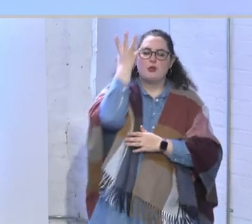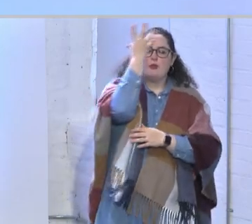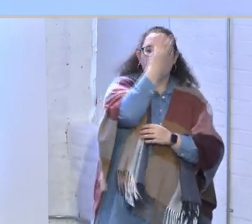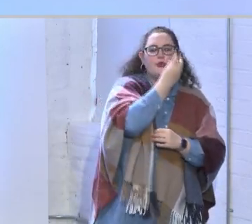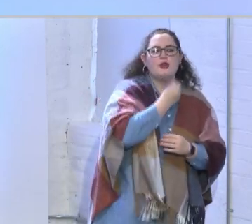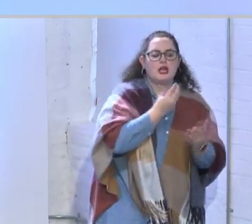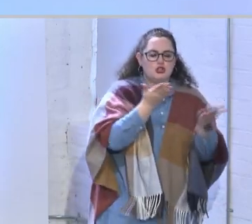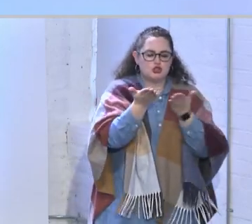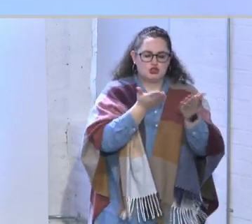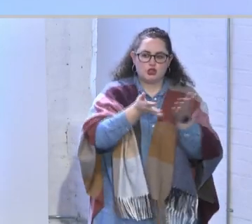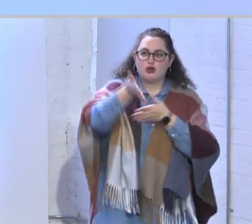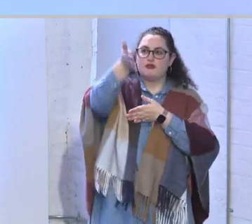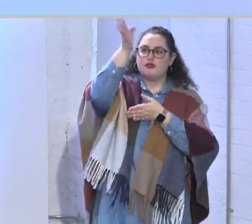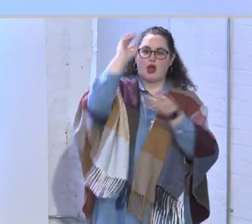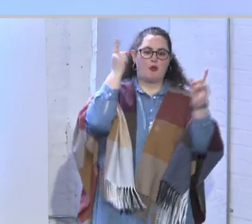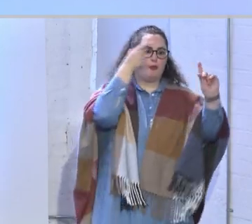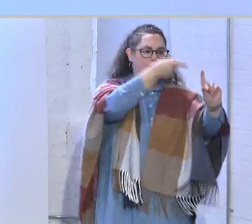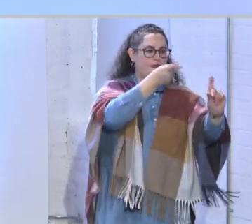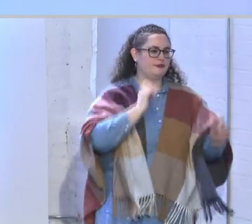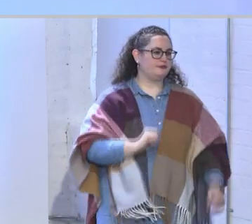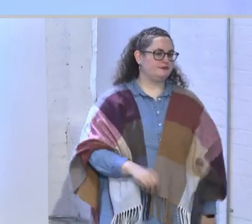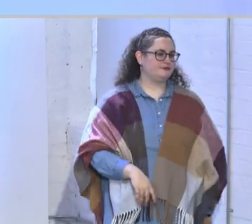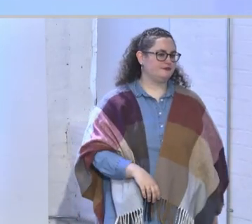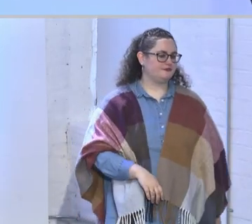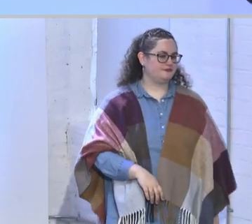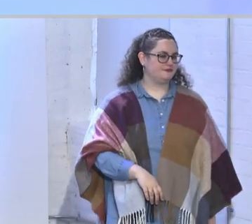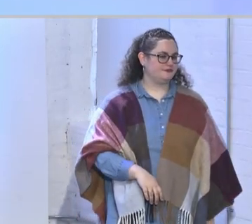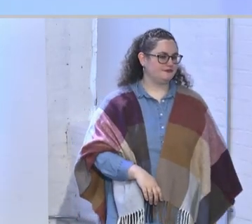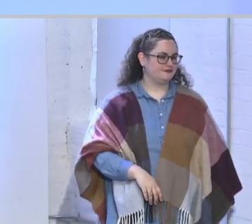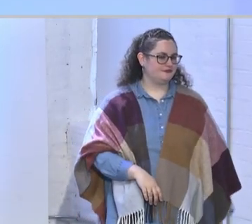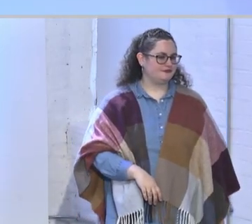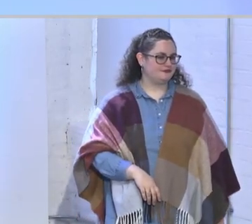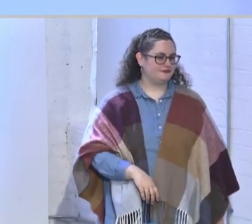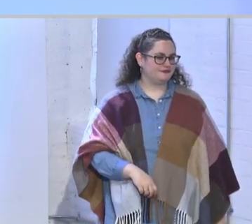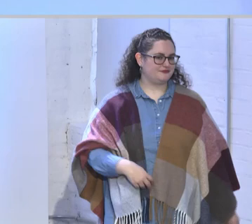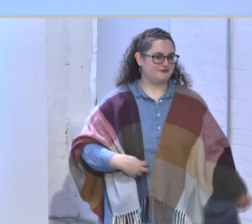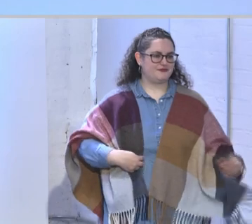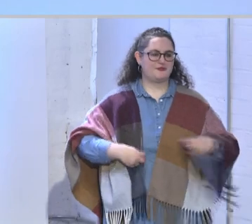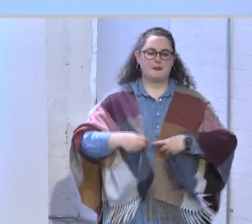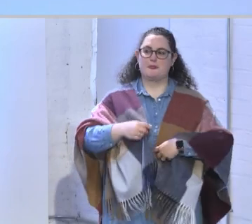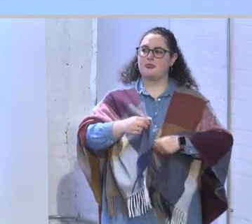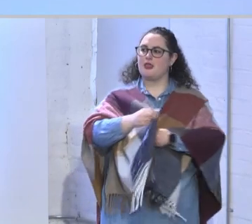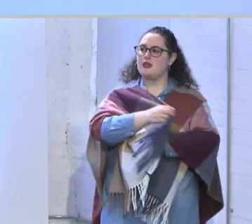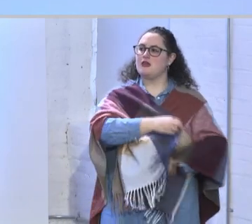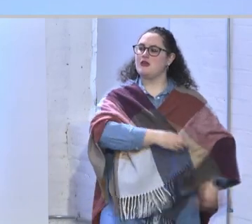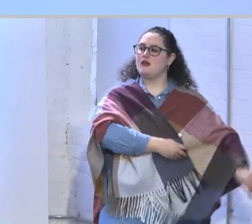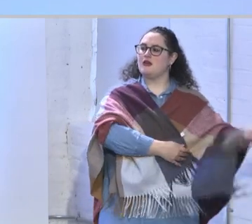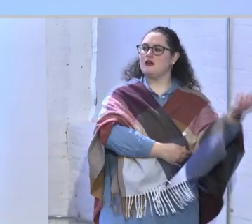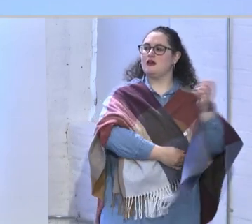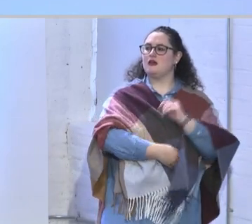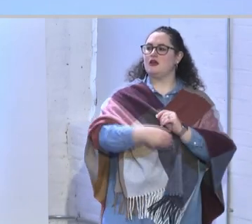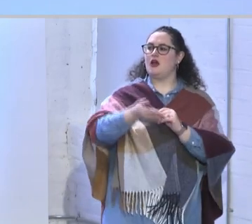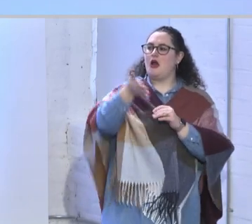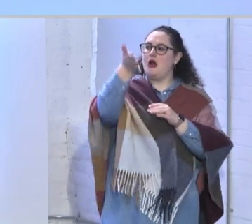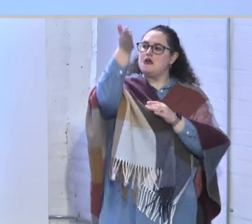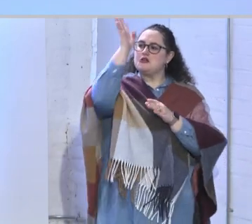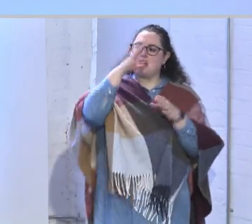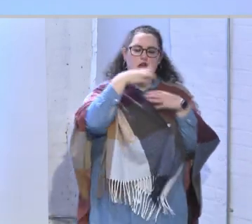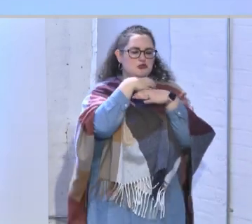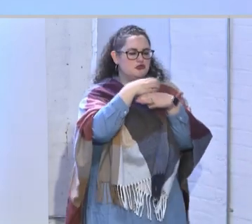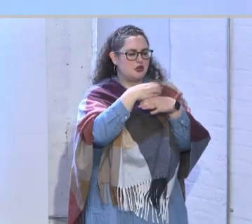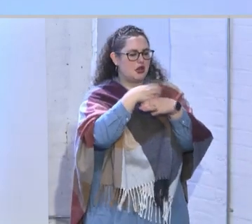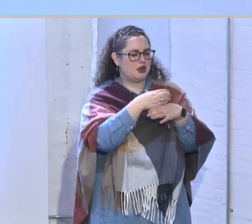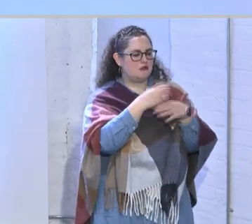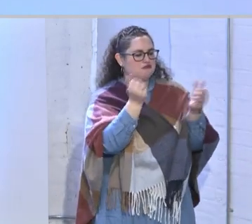serve God's purpose. I read one commentary and I loved it, so I'm going to read it to you almost verbatim. God could have created